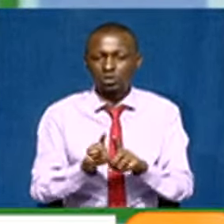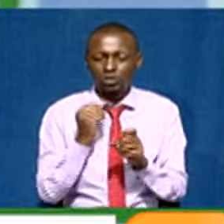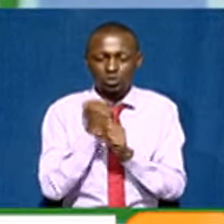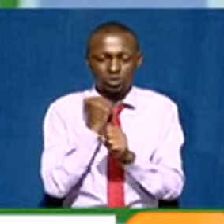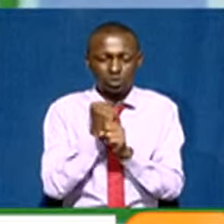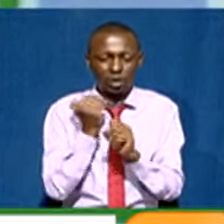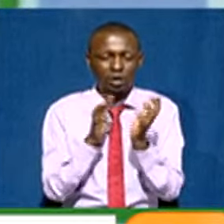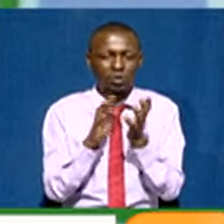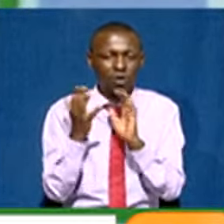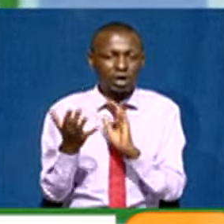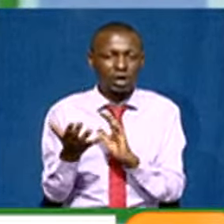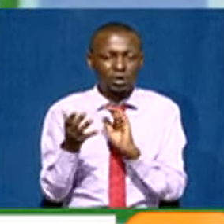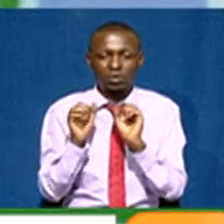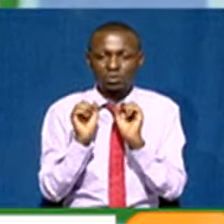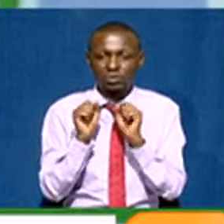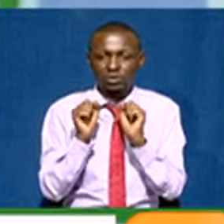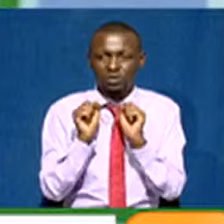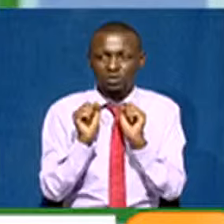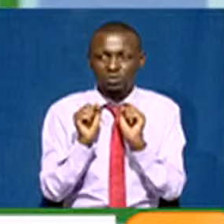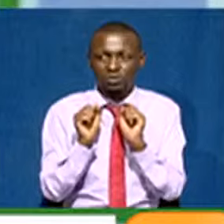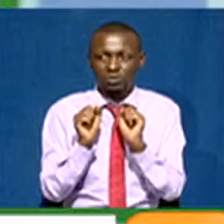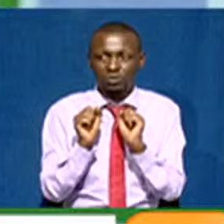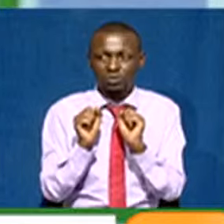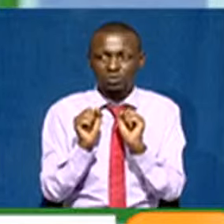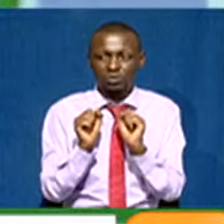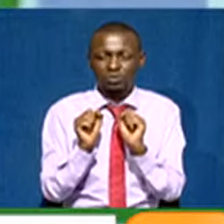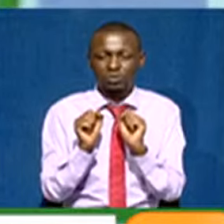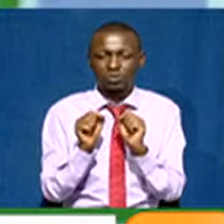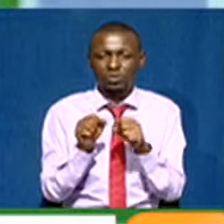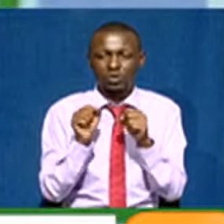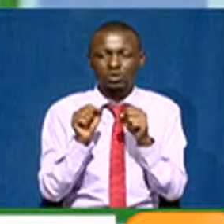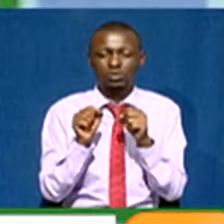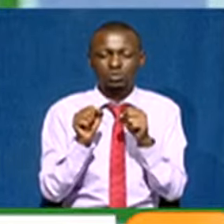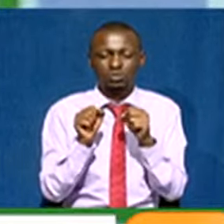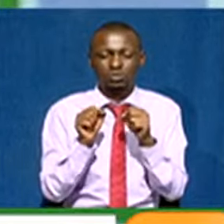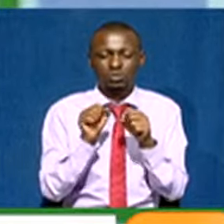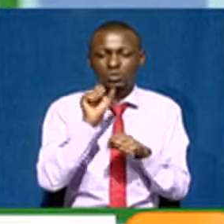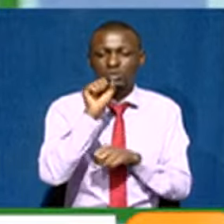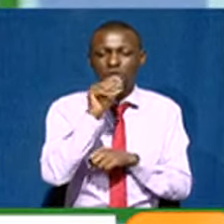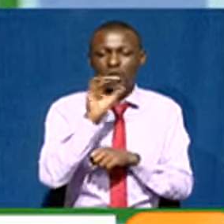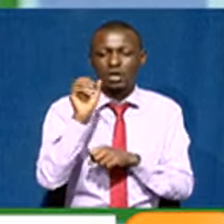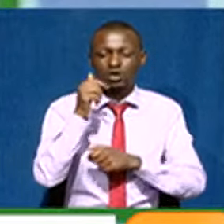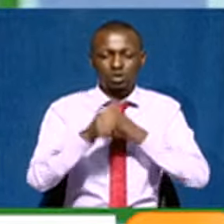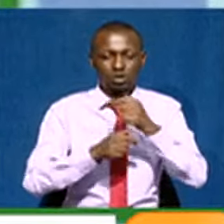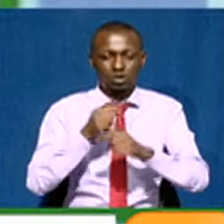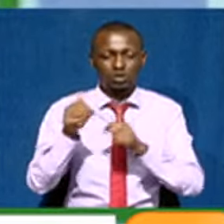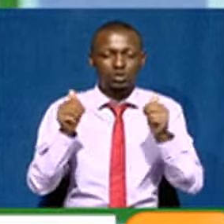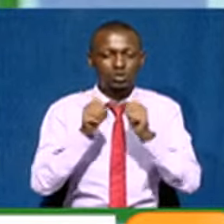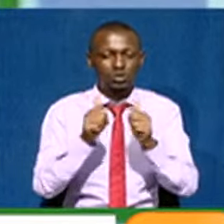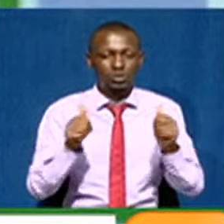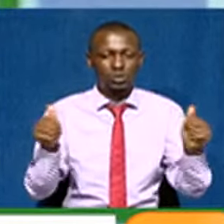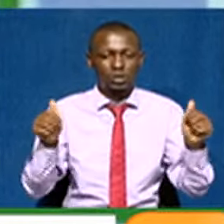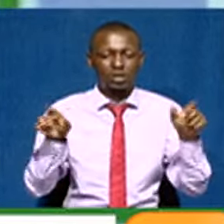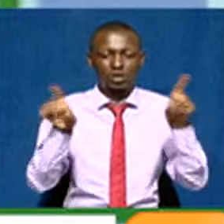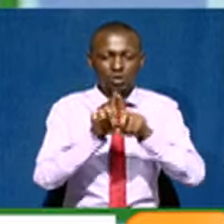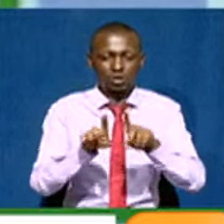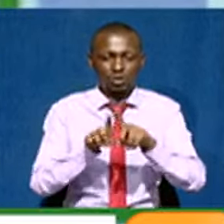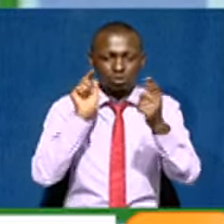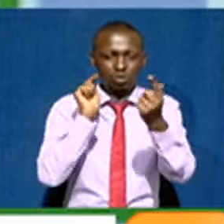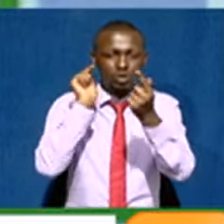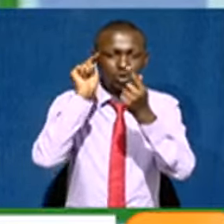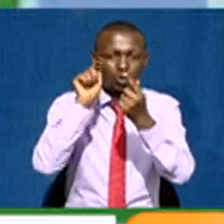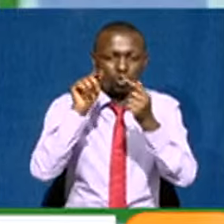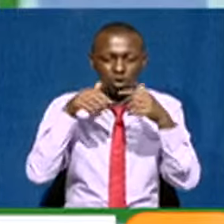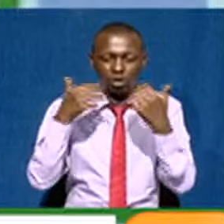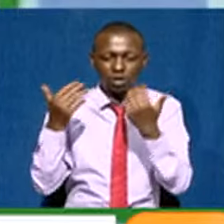these factors together to be able to make the circle more sustainable and of course accelerate our growth? And of